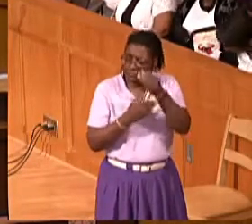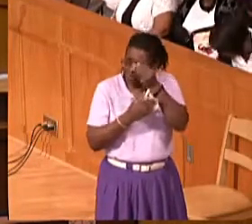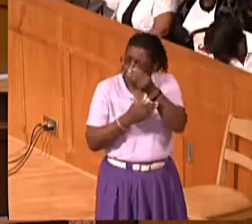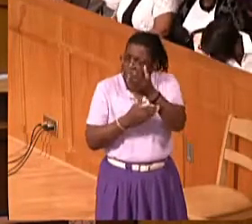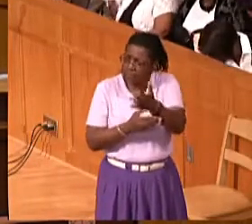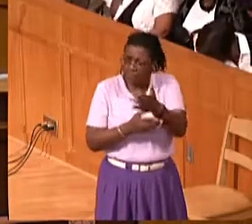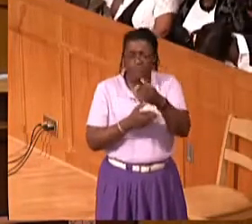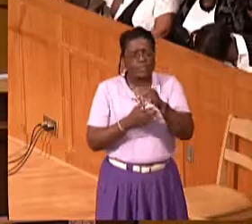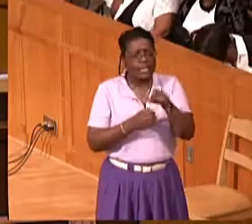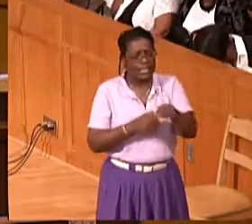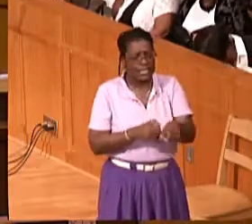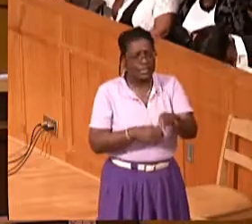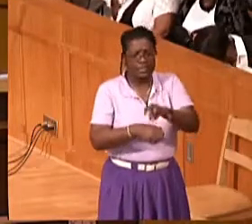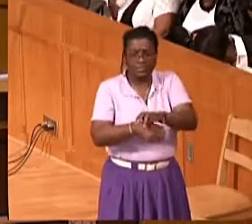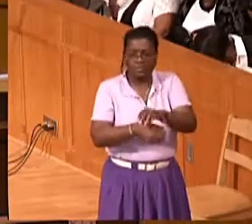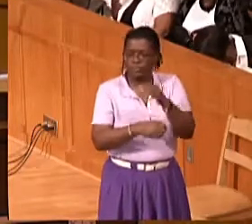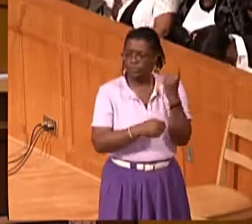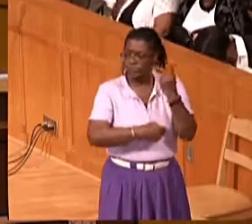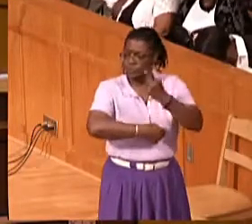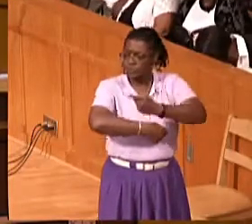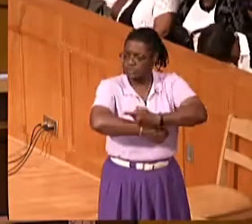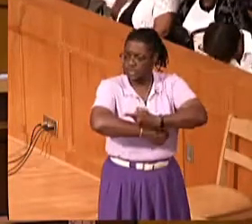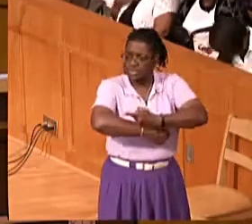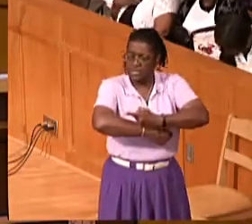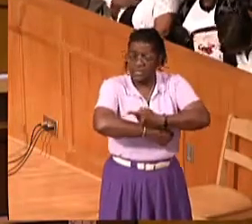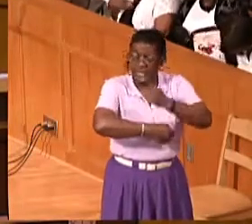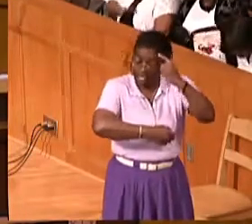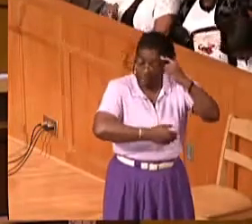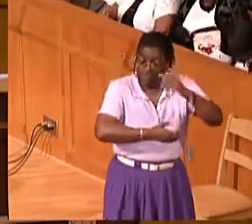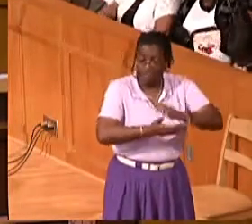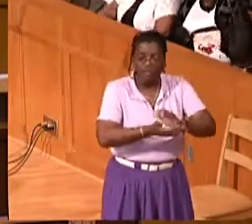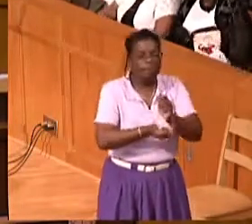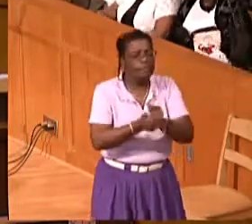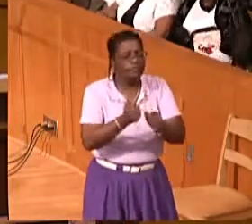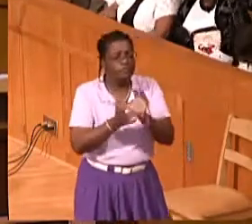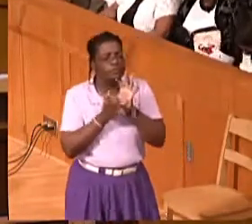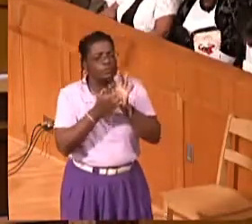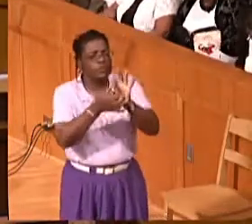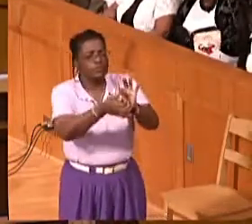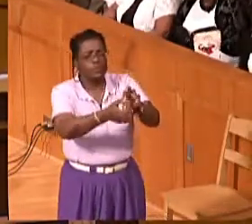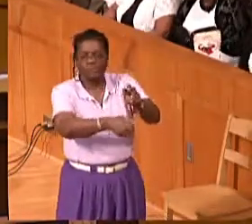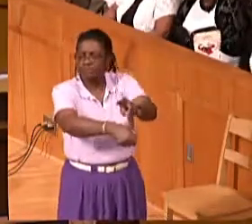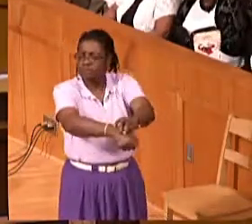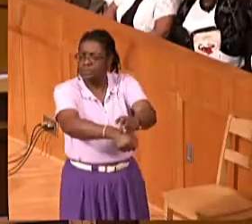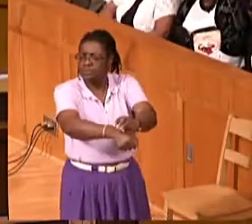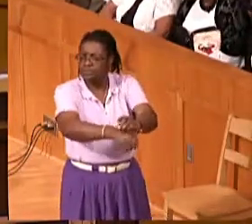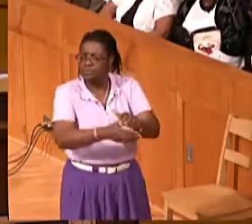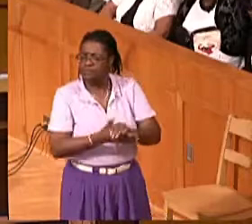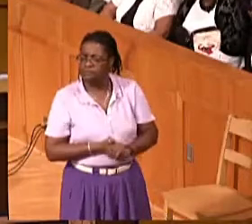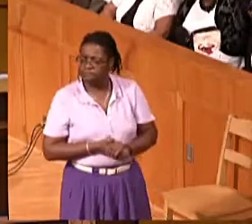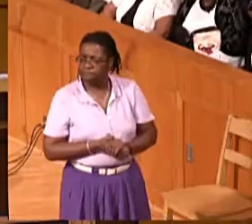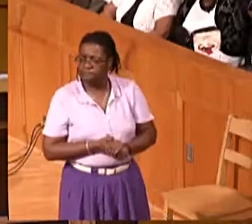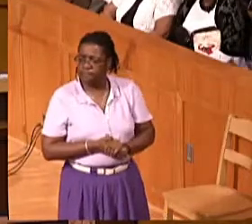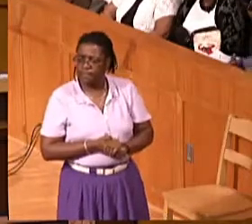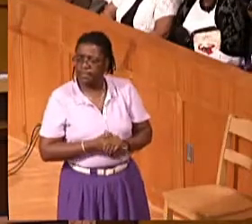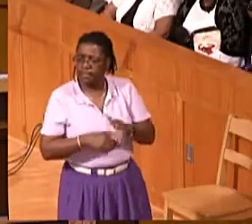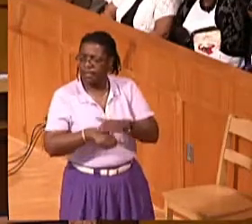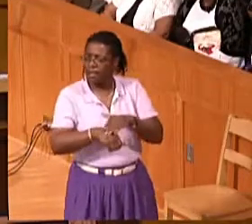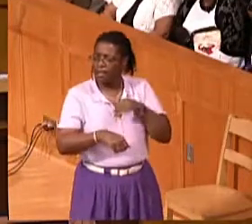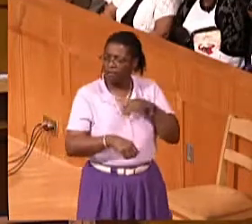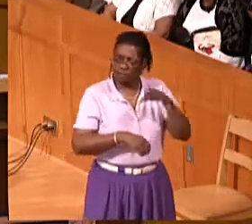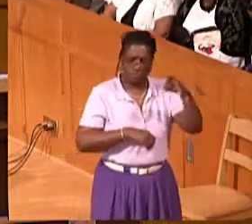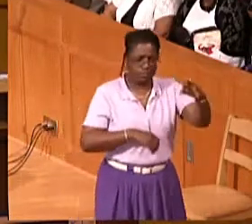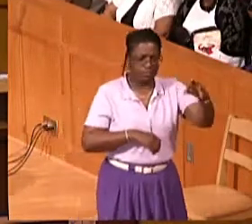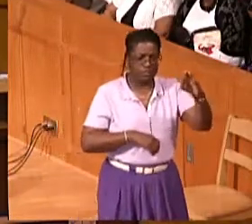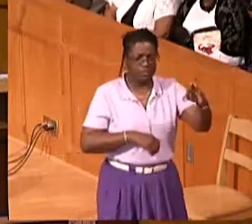day, and I believe that everybody ought to be in ministry. When I got called to preach, I went and talked to an